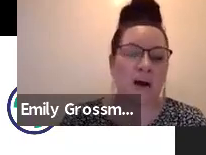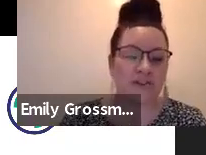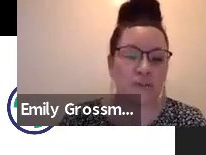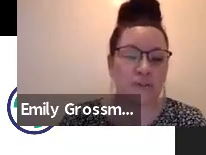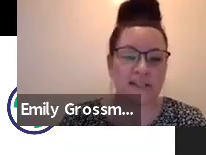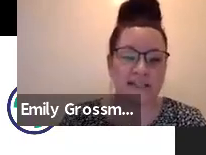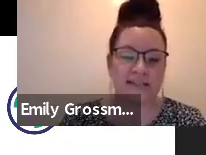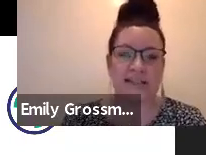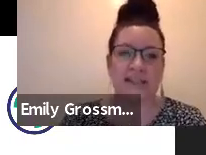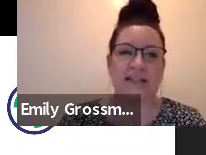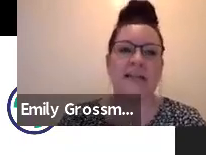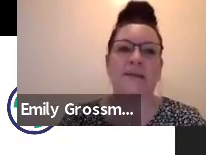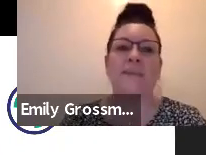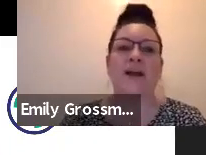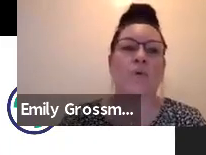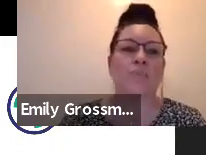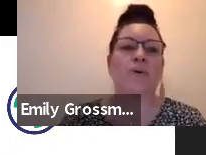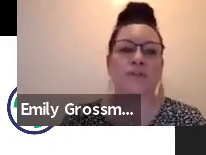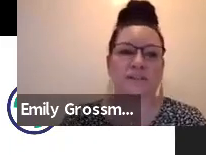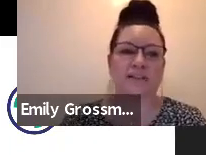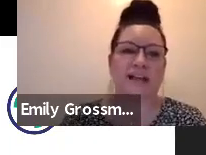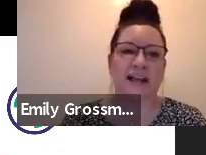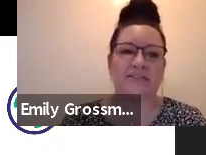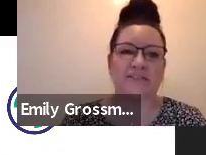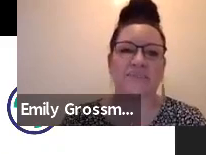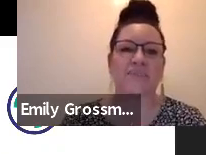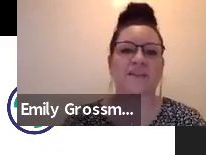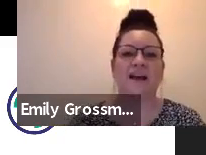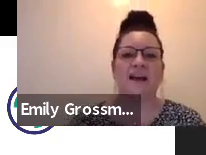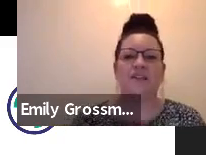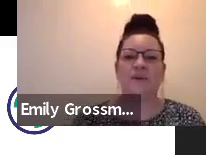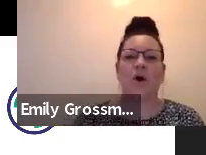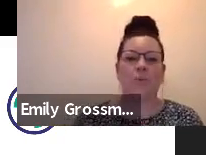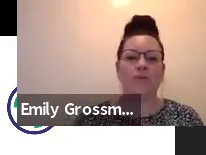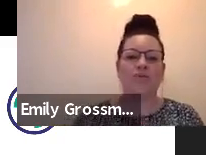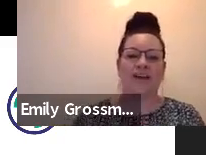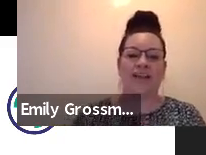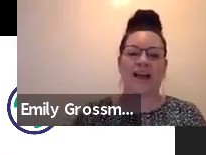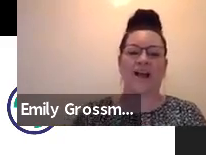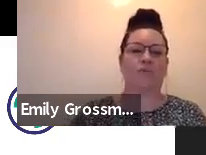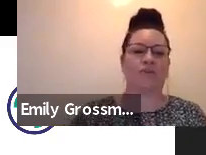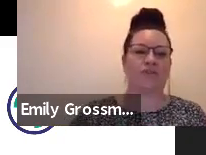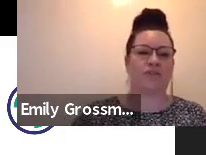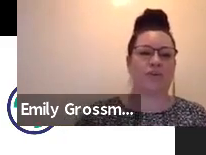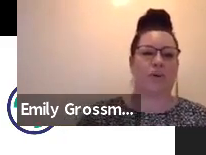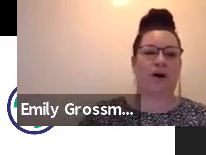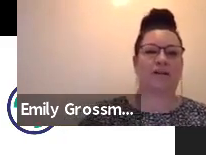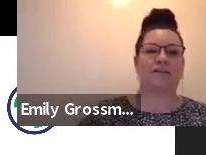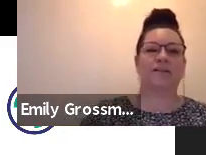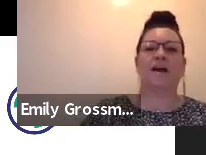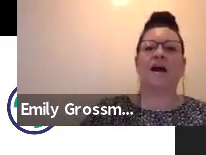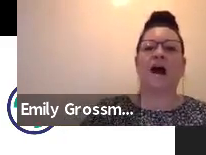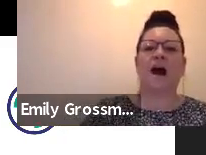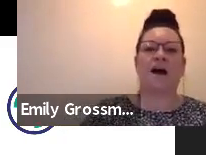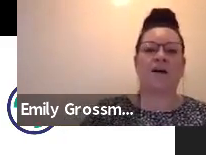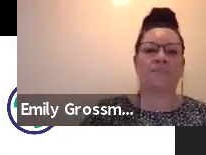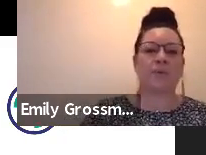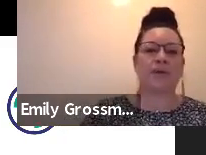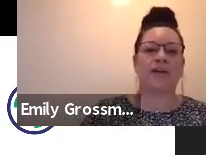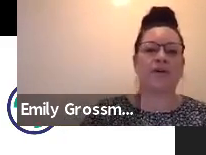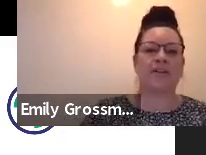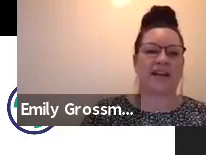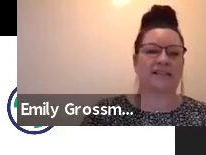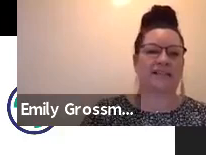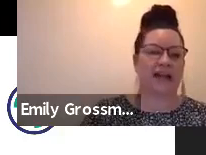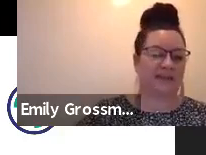you how I've used this skill in my own personal life. So I hope you find that helpful to you all.